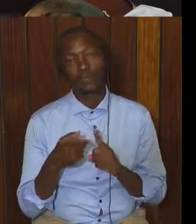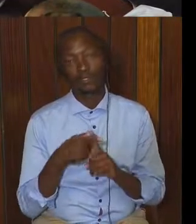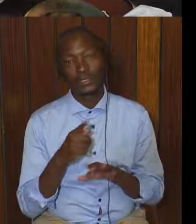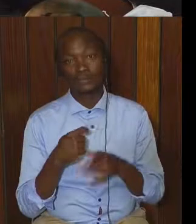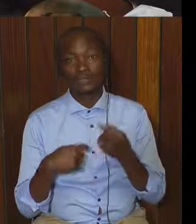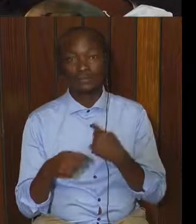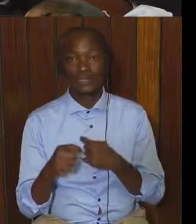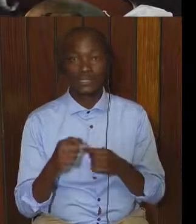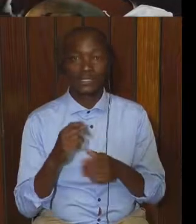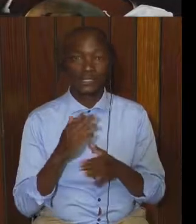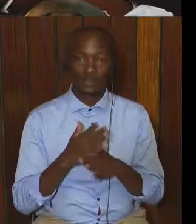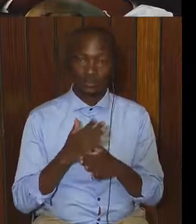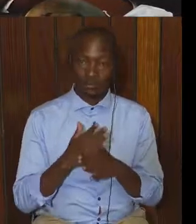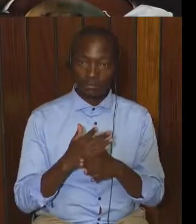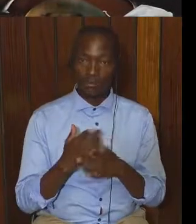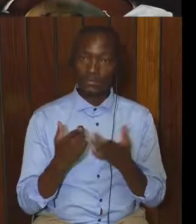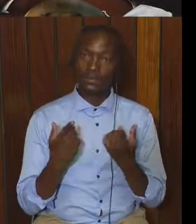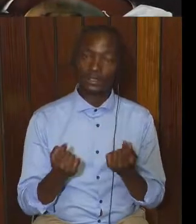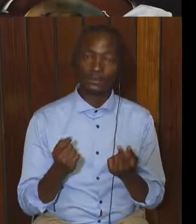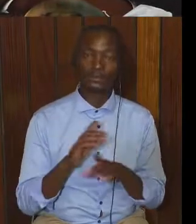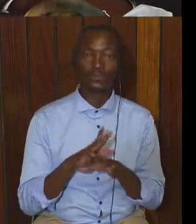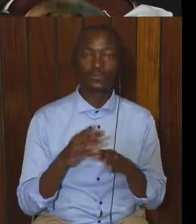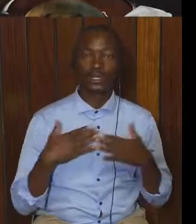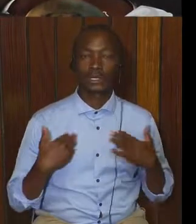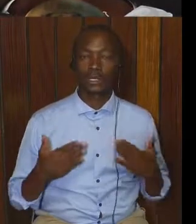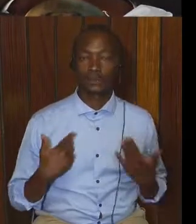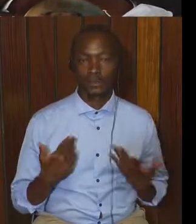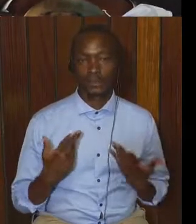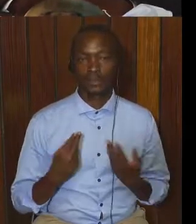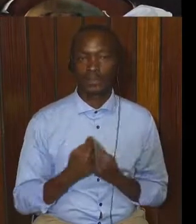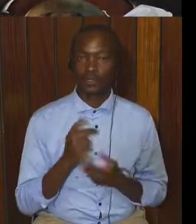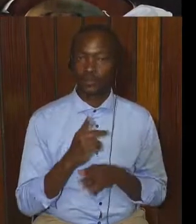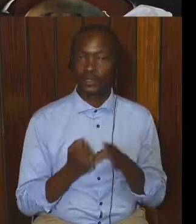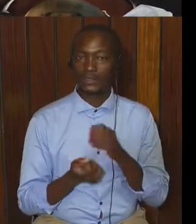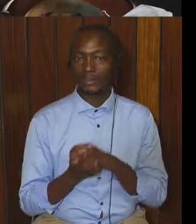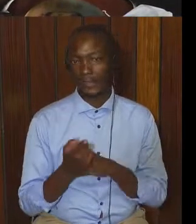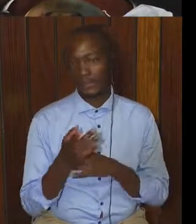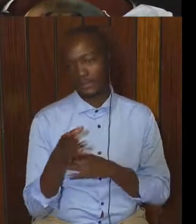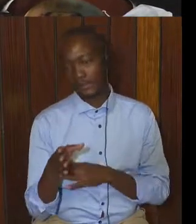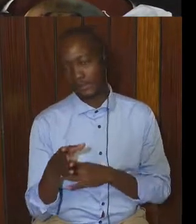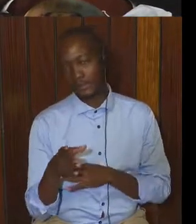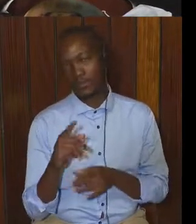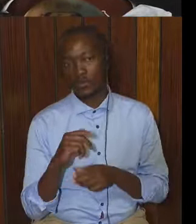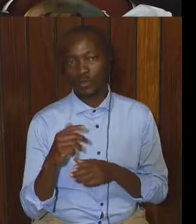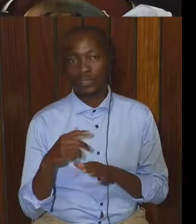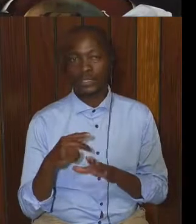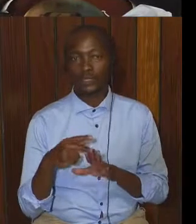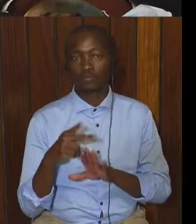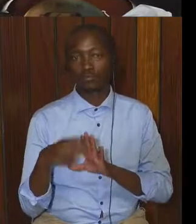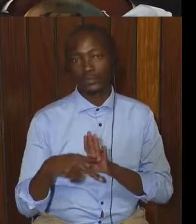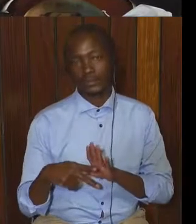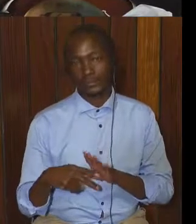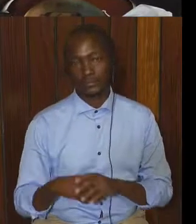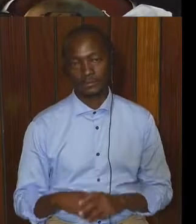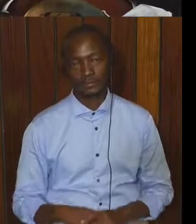expenditure in the sense that work that is done. So we are happy with what is happening there. on the project,